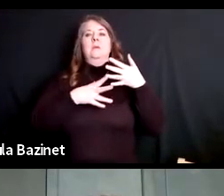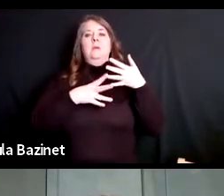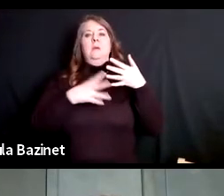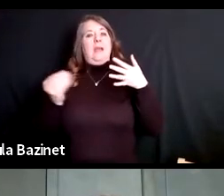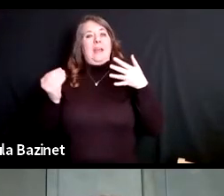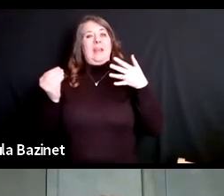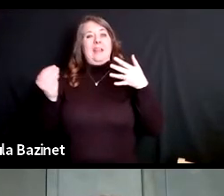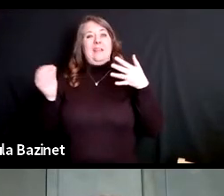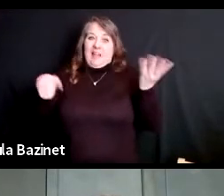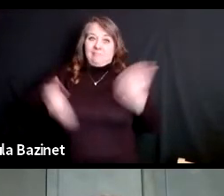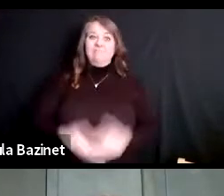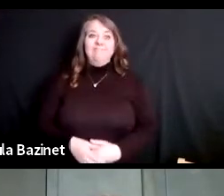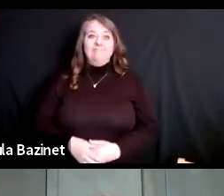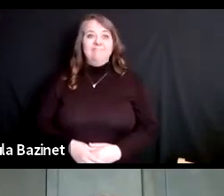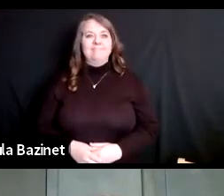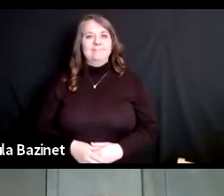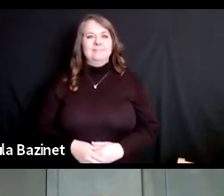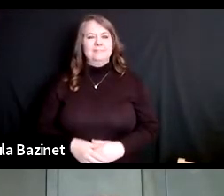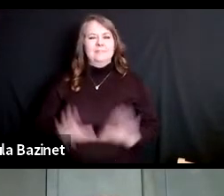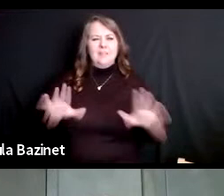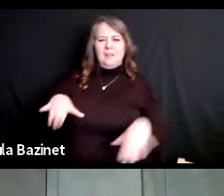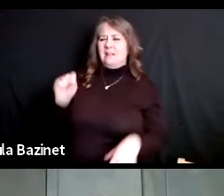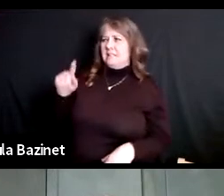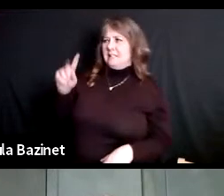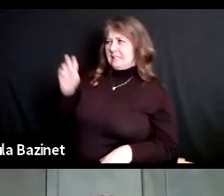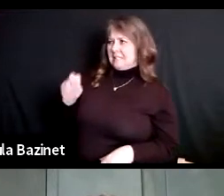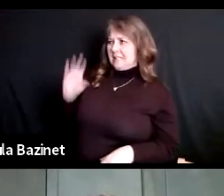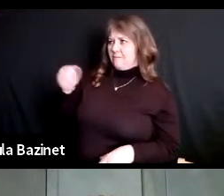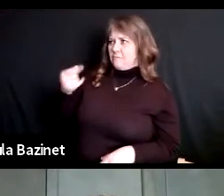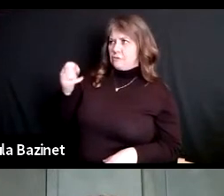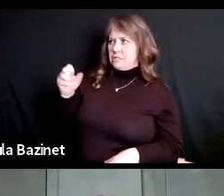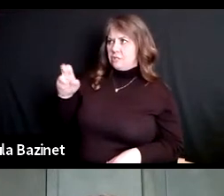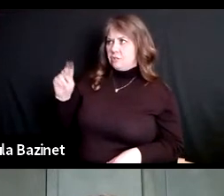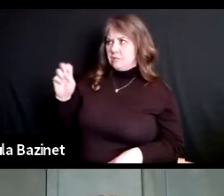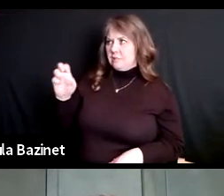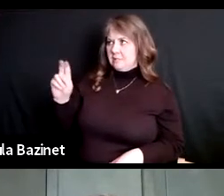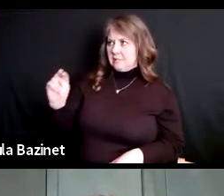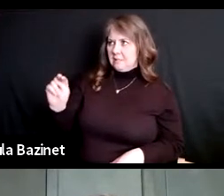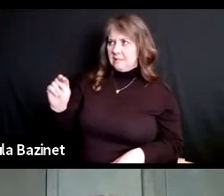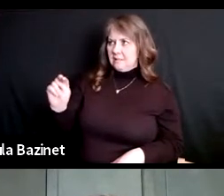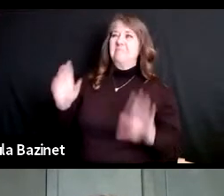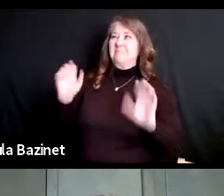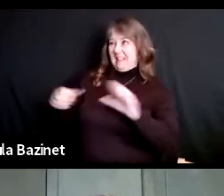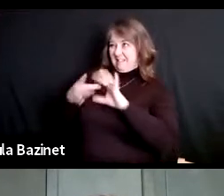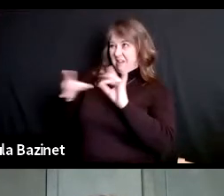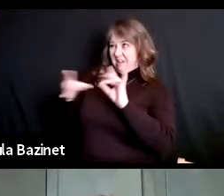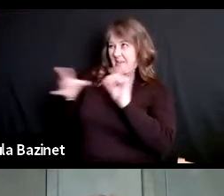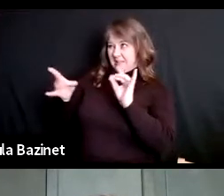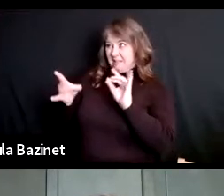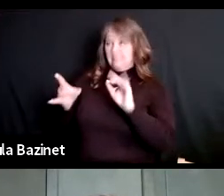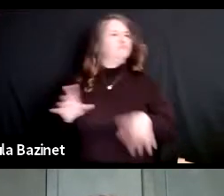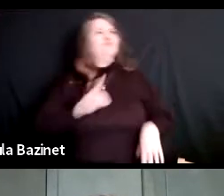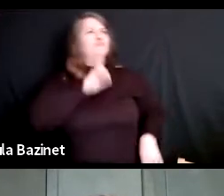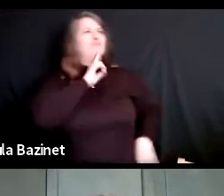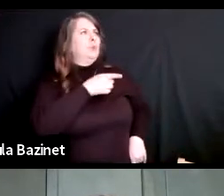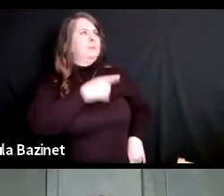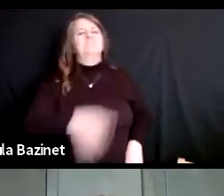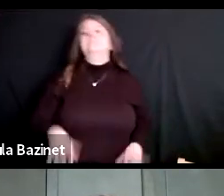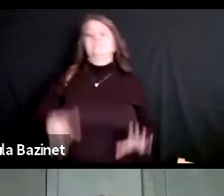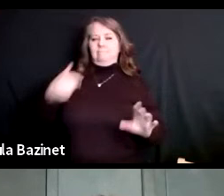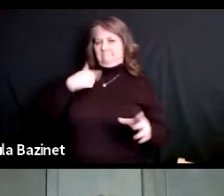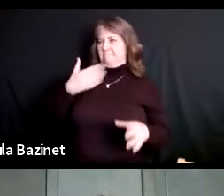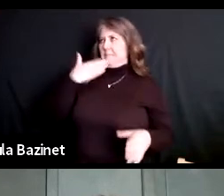yeah. Hey, Amy, can I comment just quickly as well? Thank you. So I agree